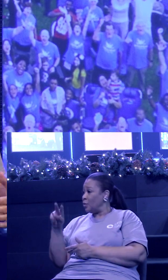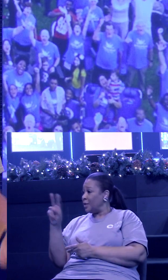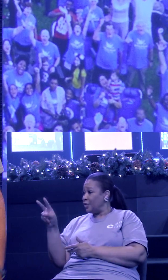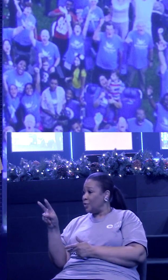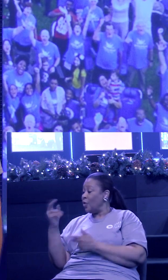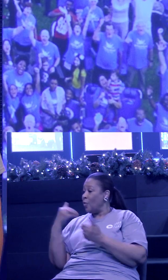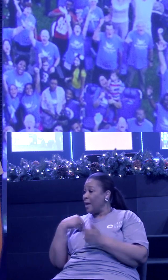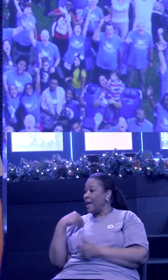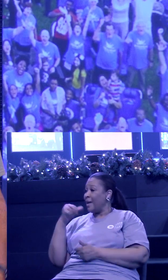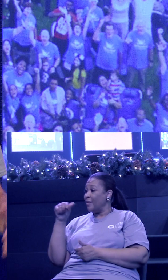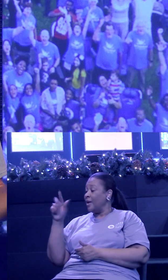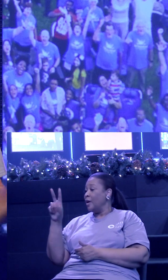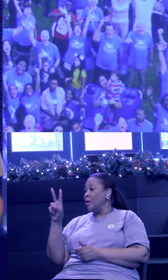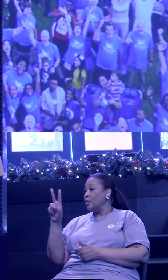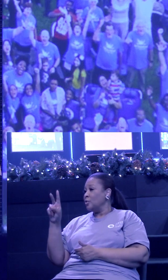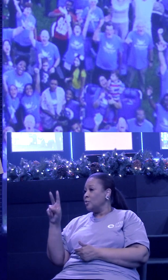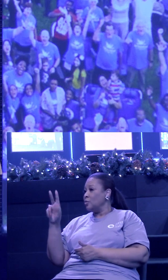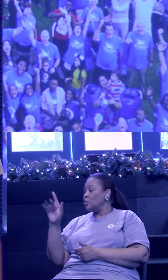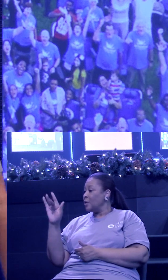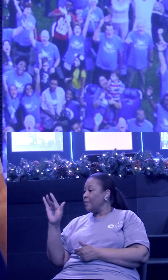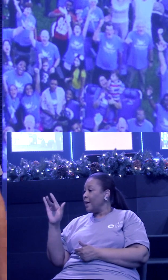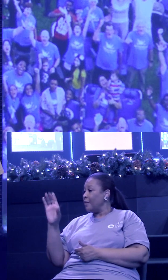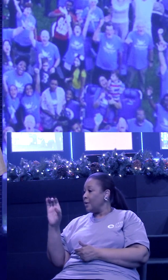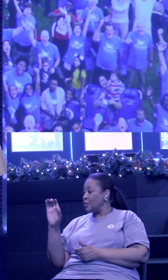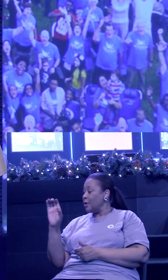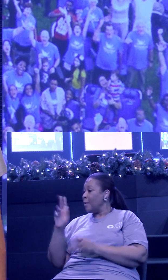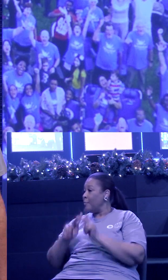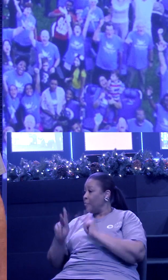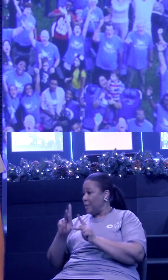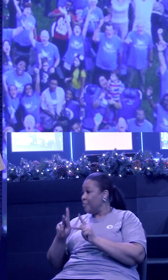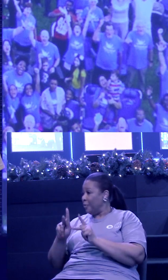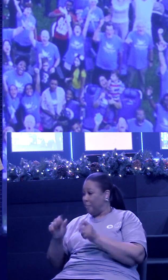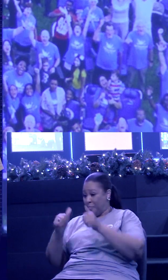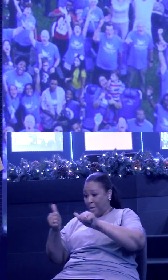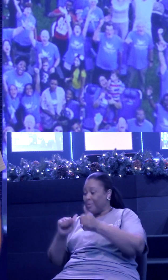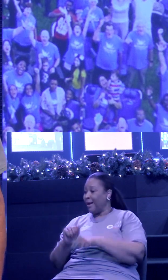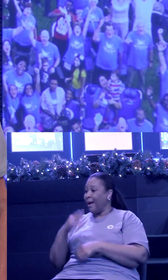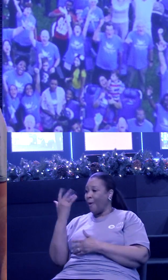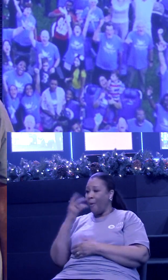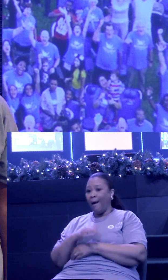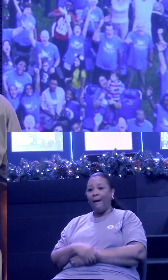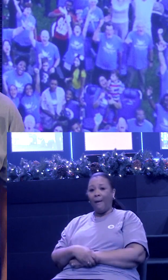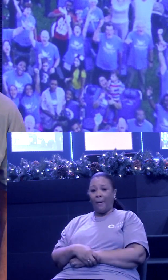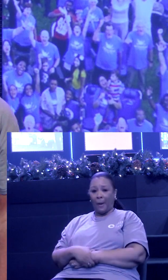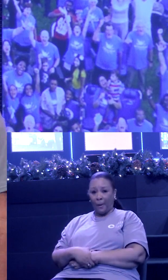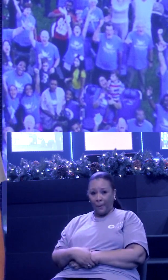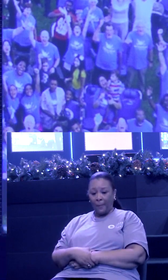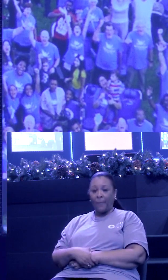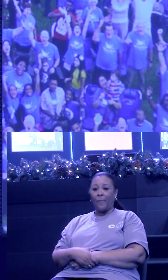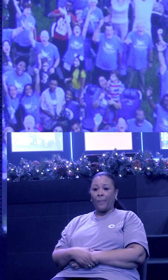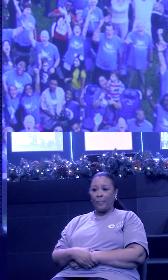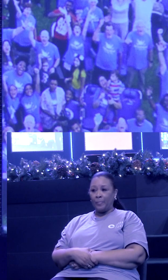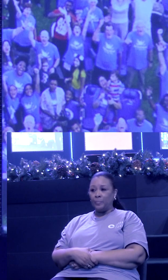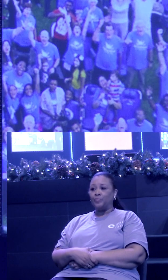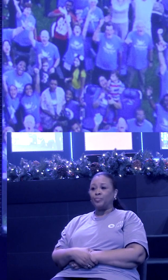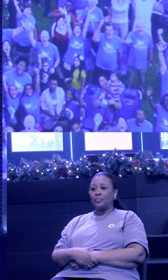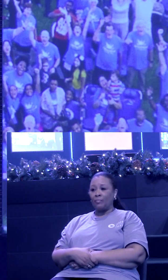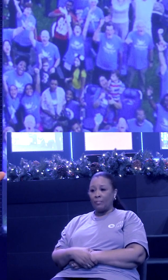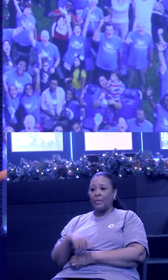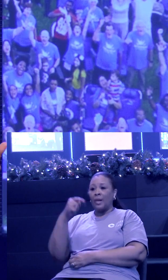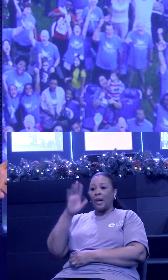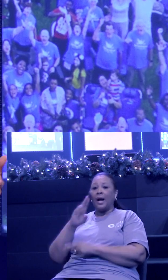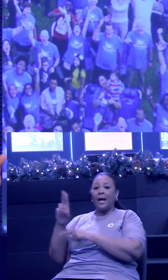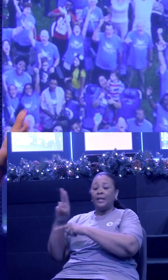over 2,500 people accept Jesus Christ and be baptized. That's tremendous. God